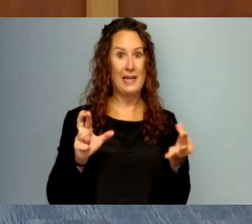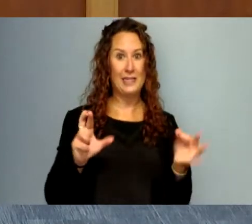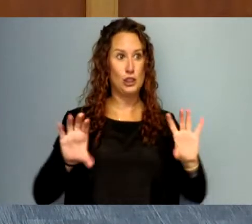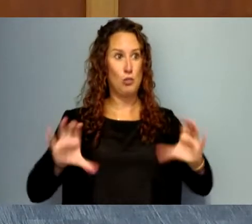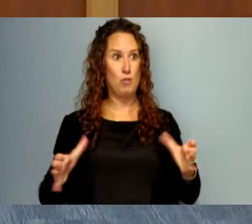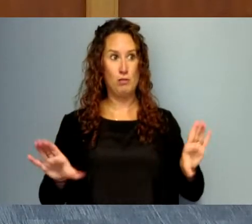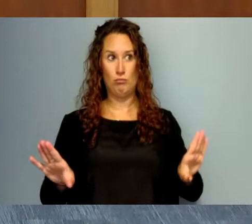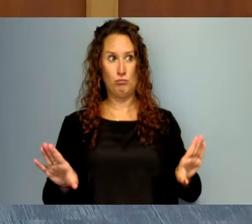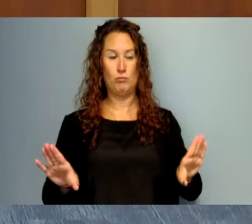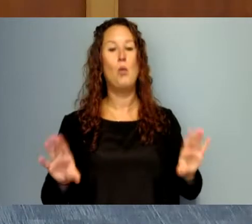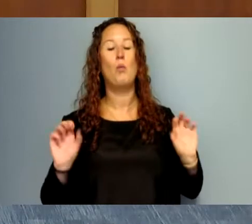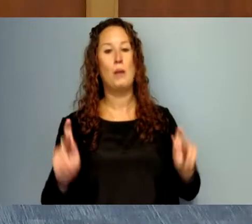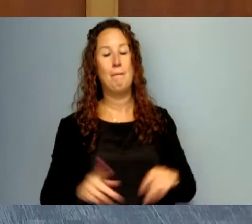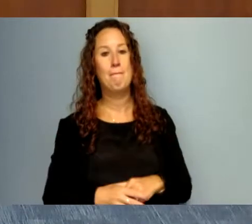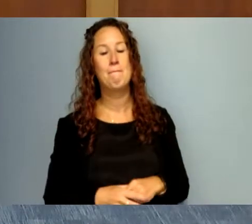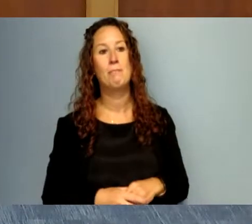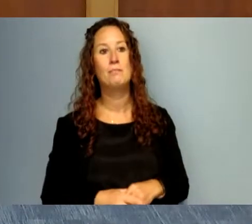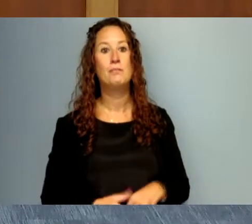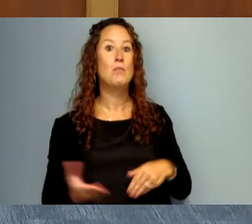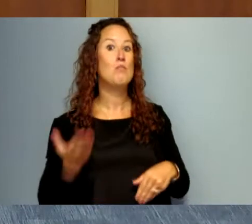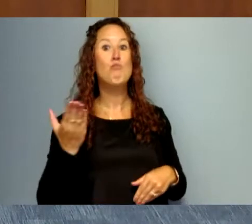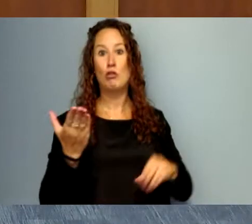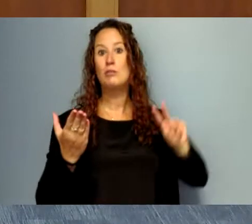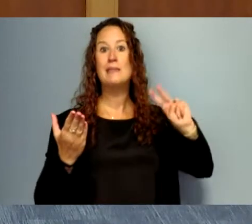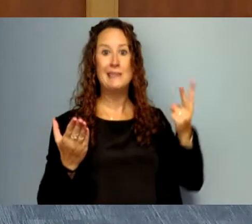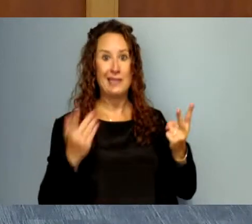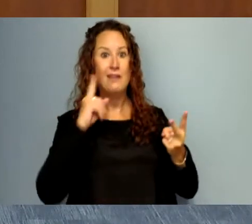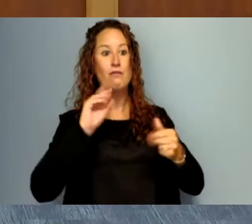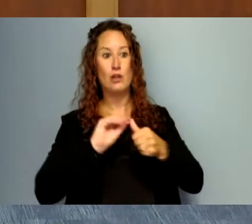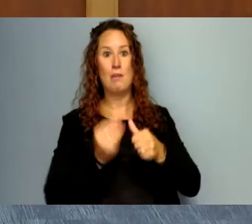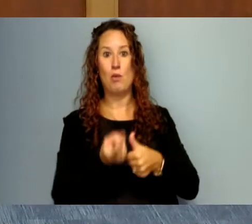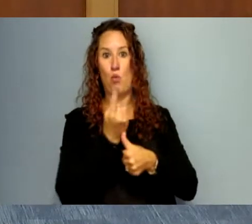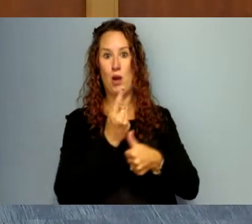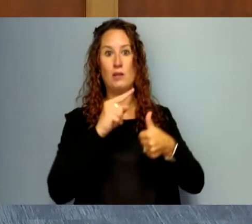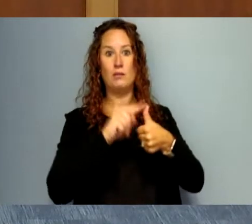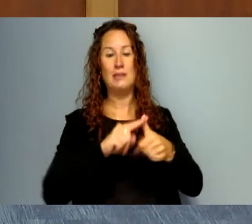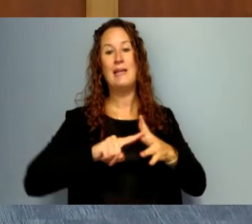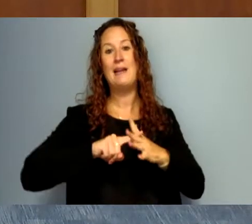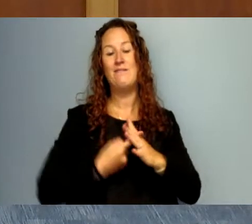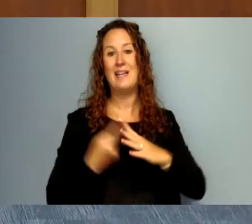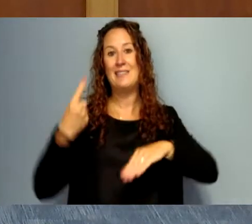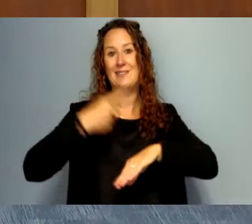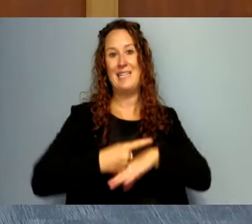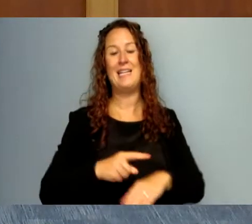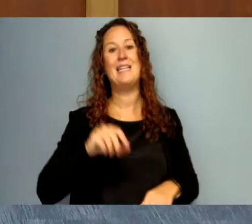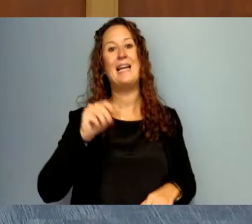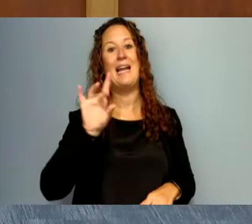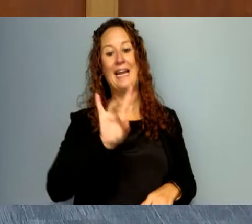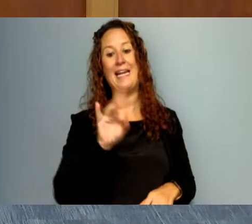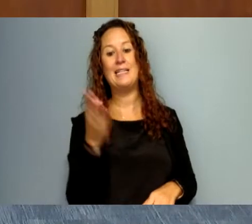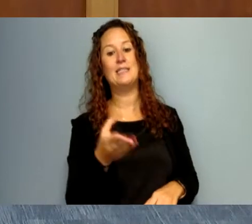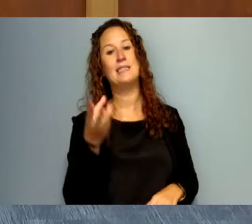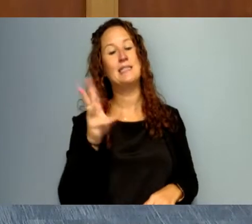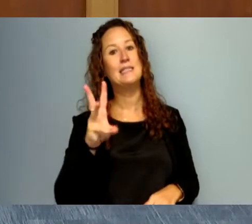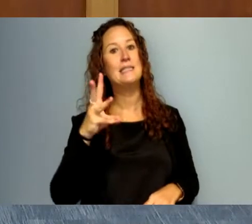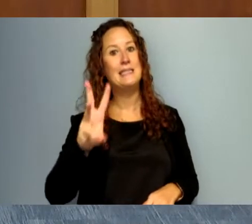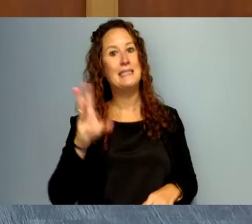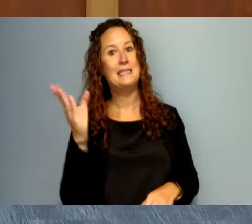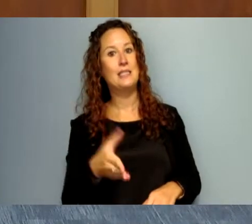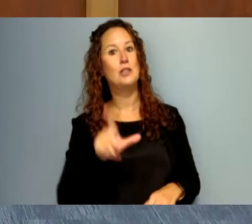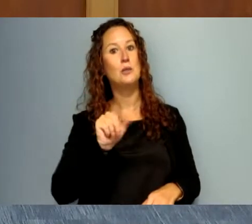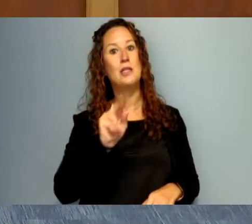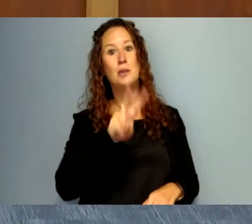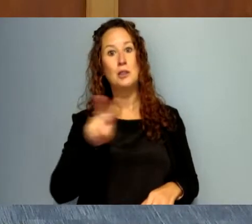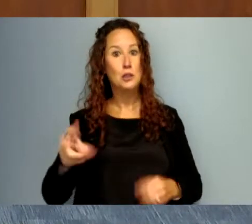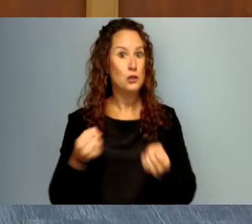you. All right. Motion made and seconded for number 1, effective date 8/16, 2022. All in